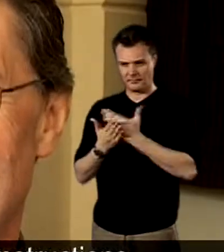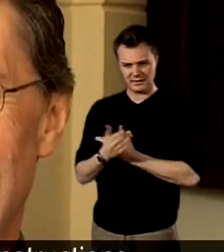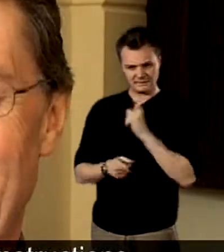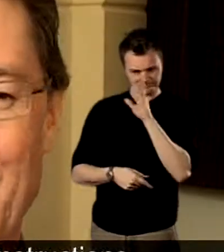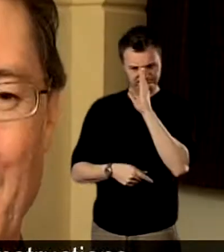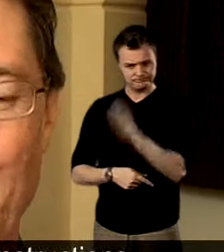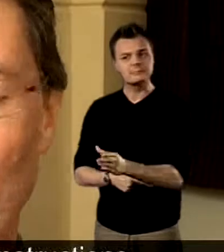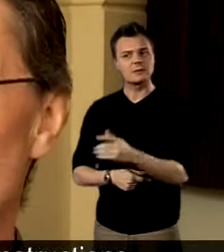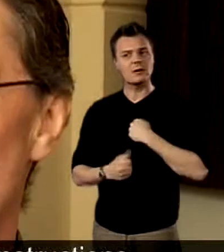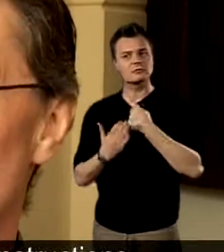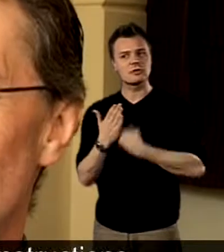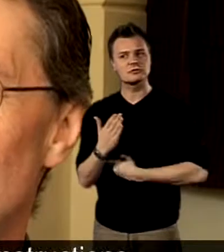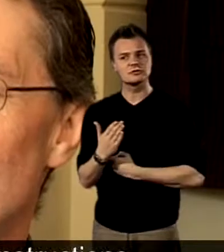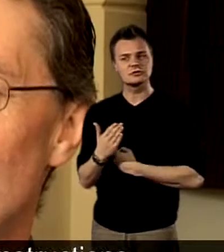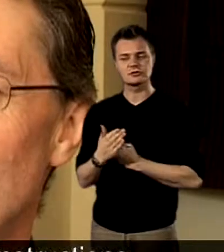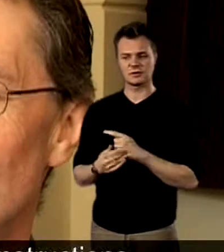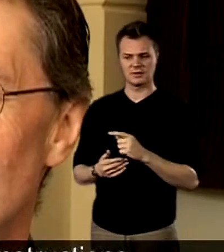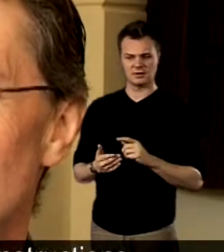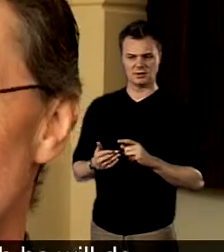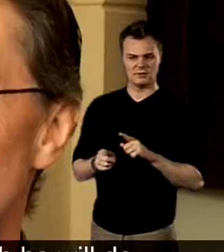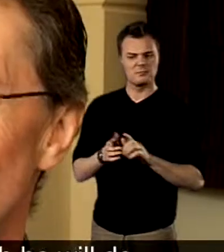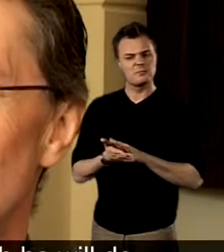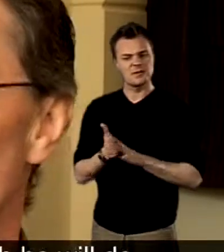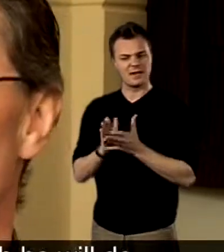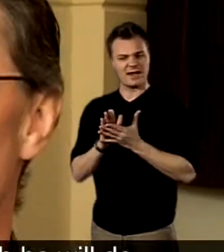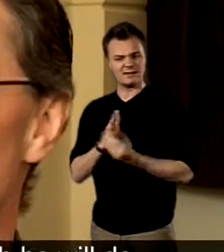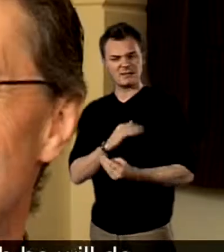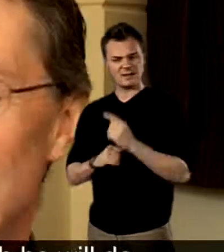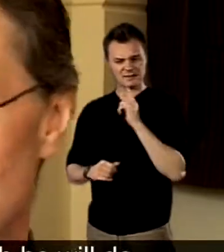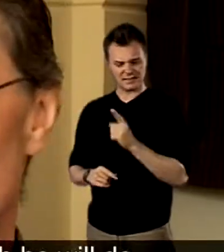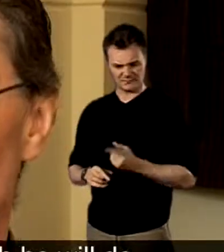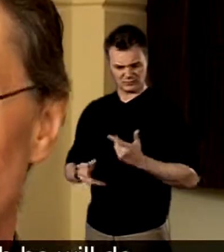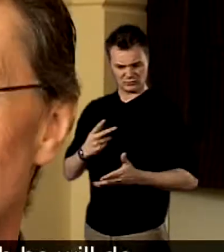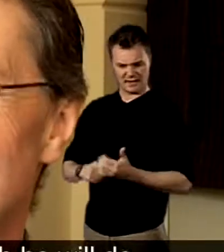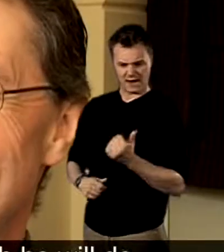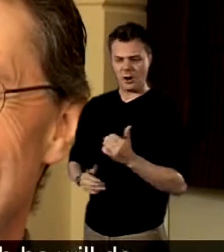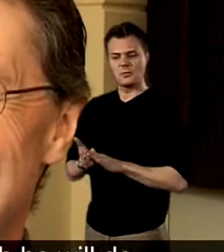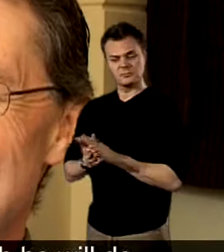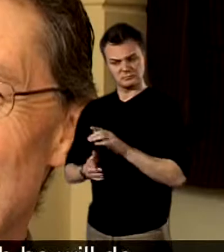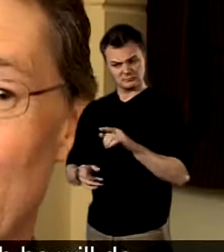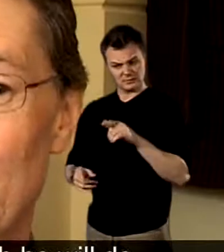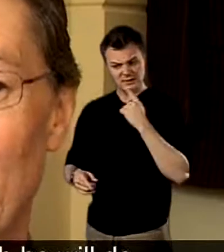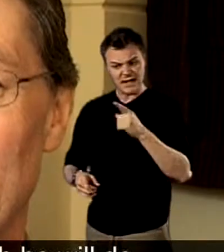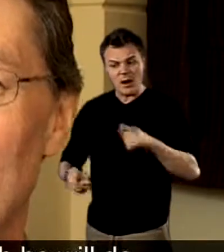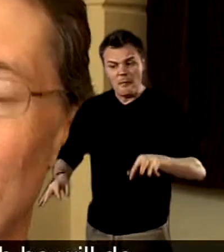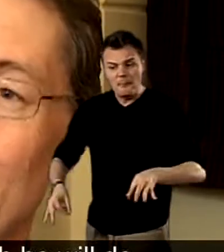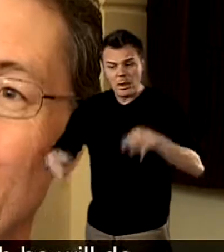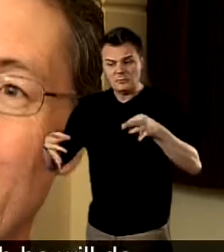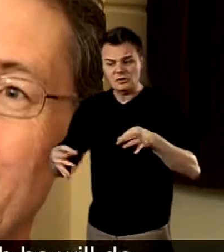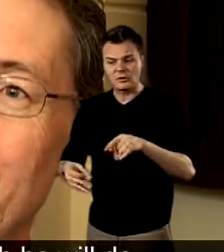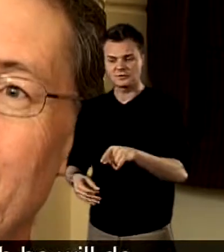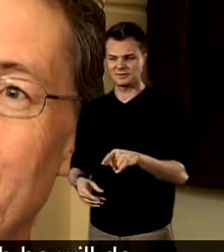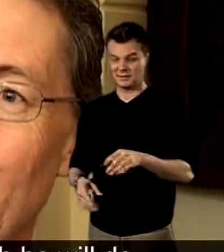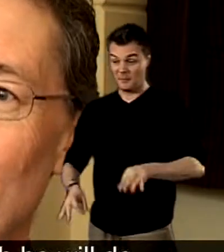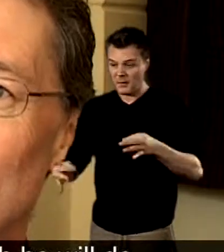direct. Pull your socks up to Peter literally means pull your socks up, which he will do. So when Steve goes